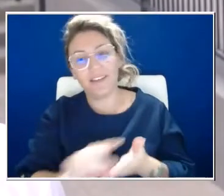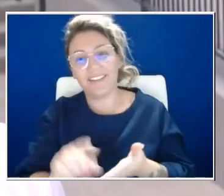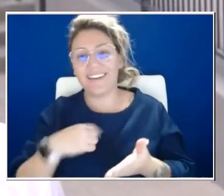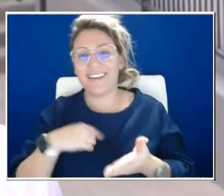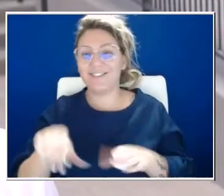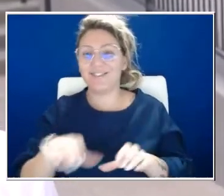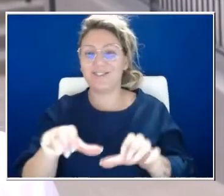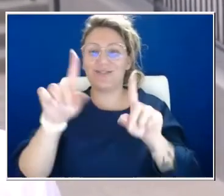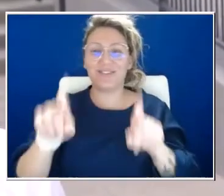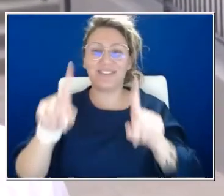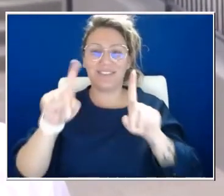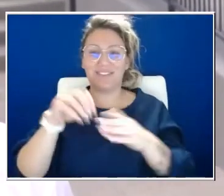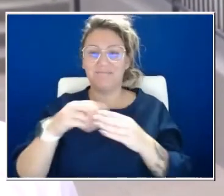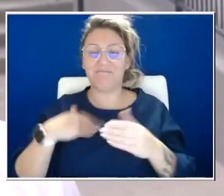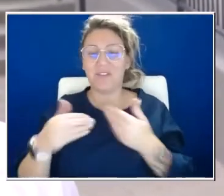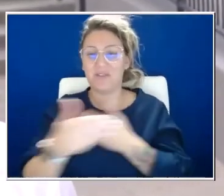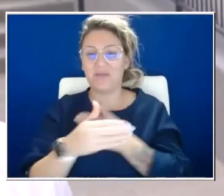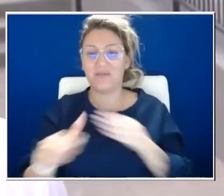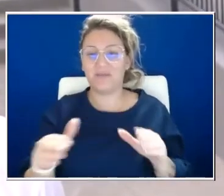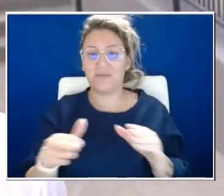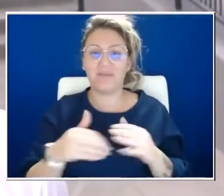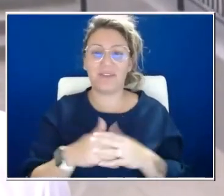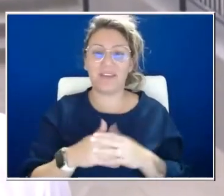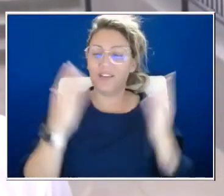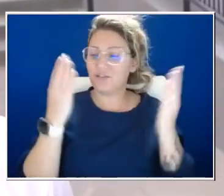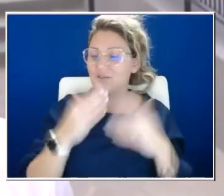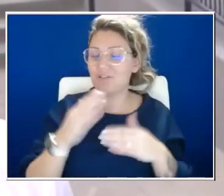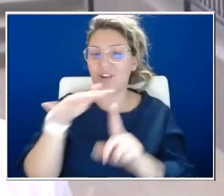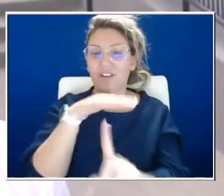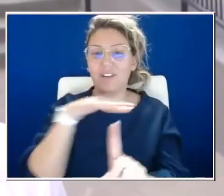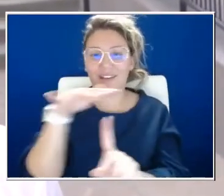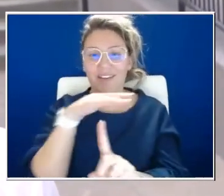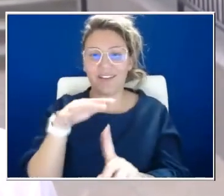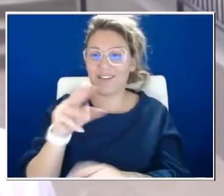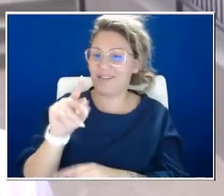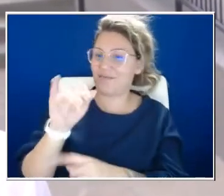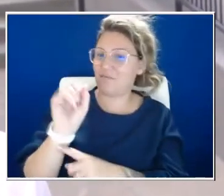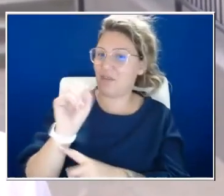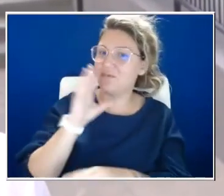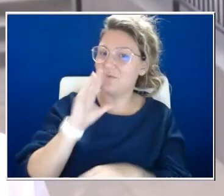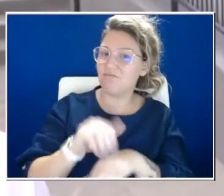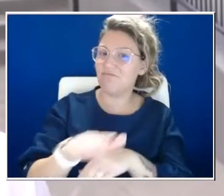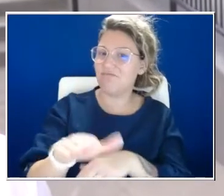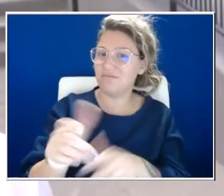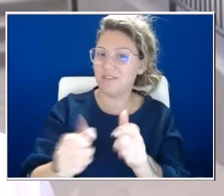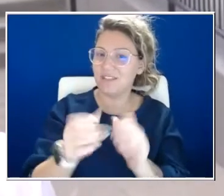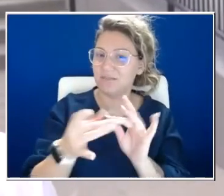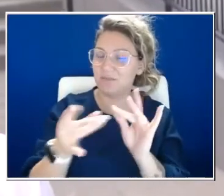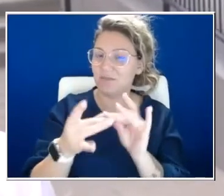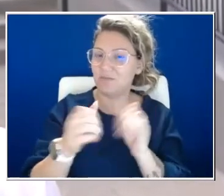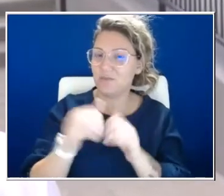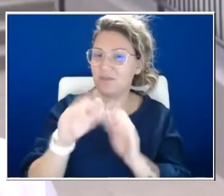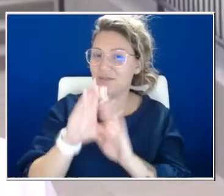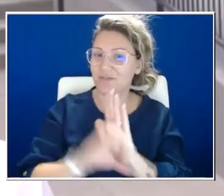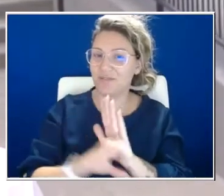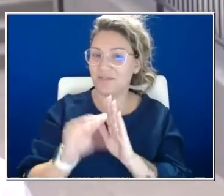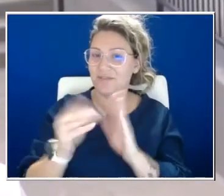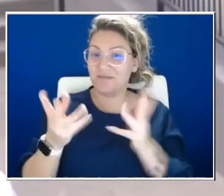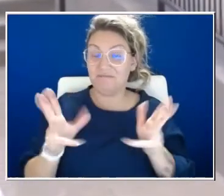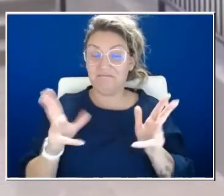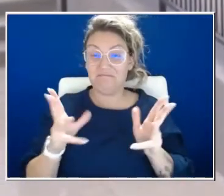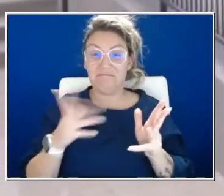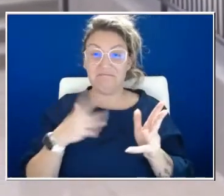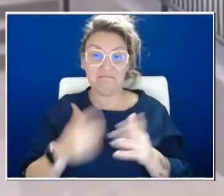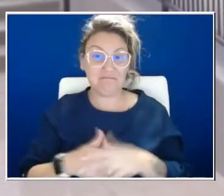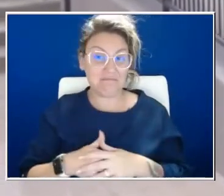do it in my room, just in a dark environment. Miles will shoot me a text with a code, and then I just get it done. And I just found it really convenient,